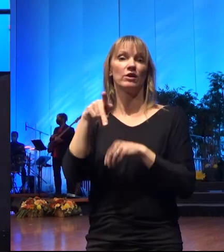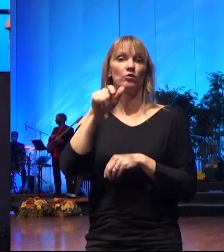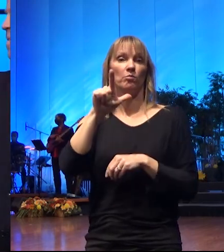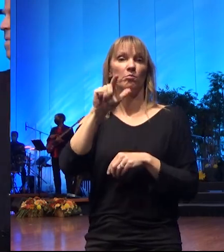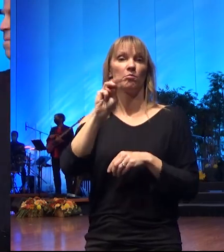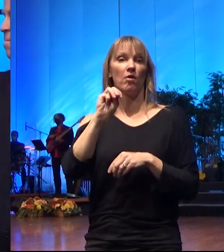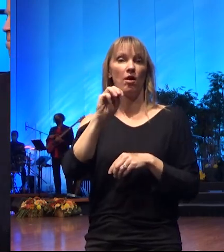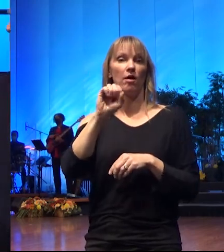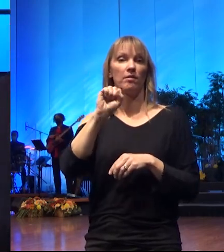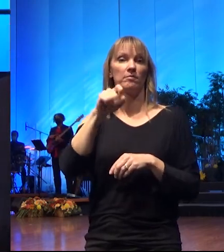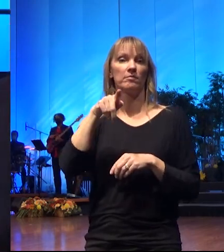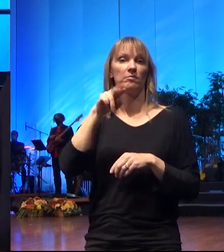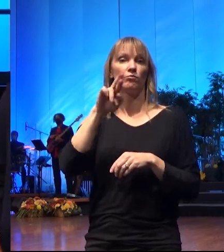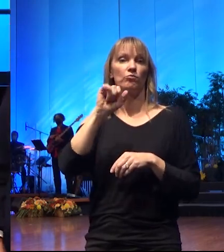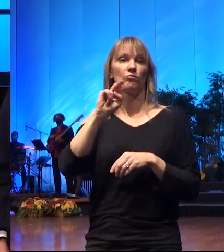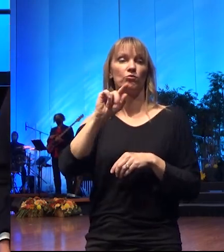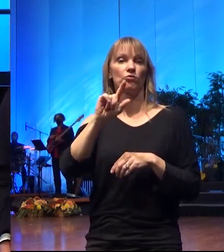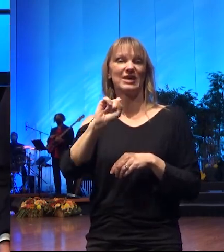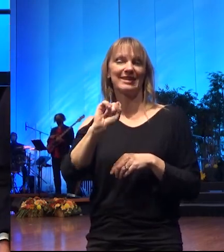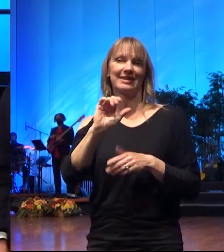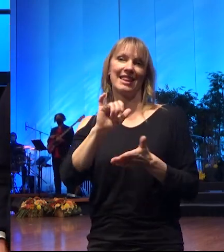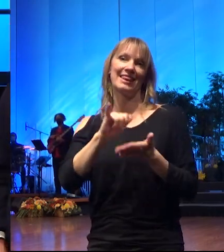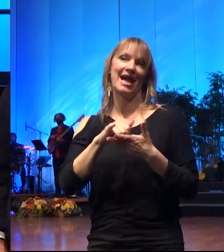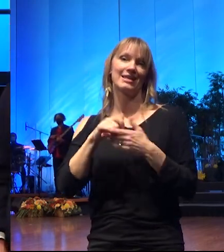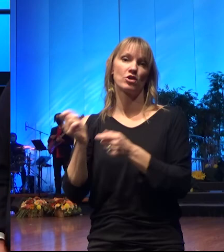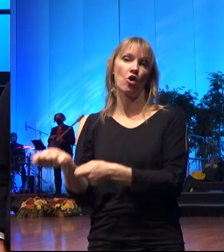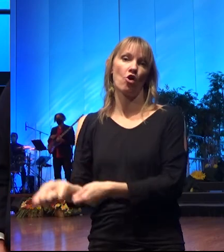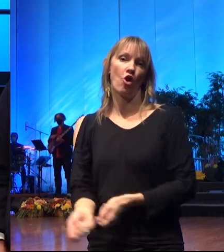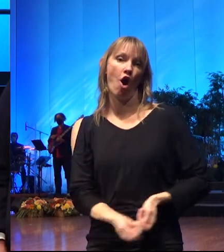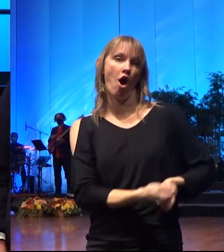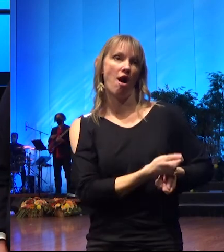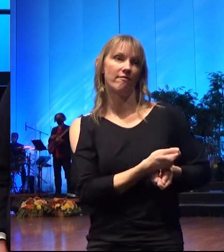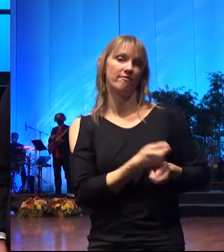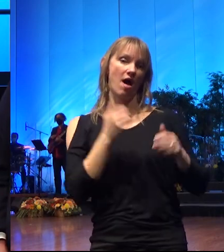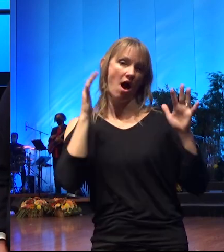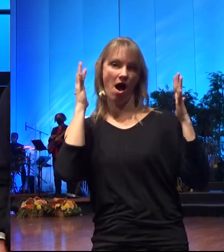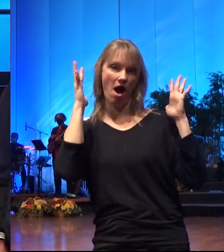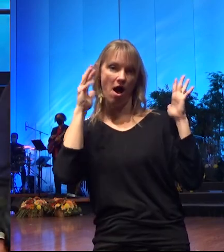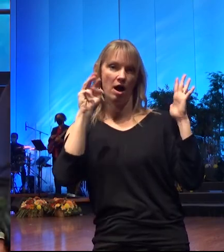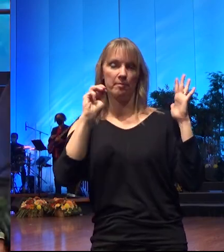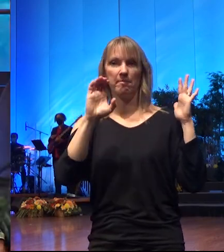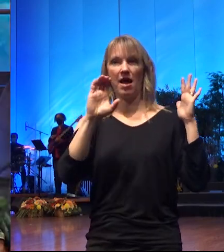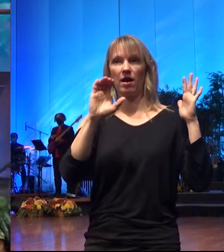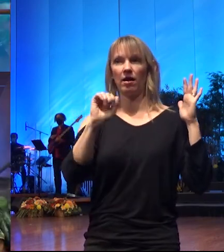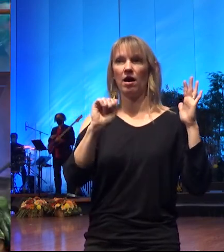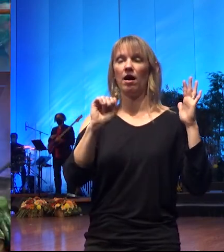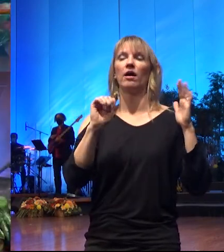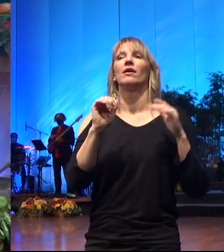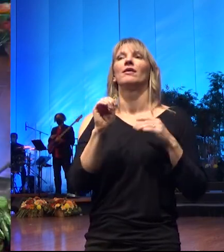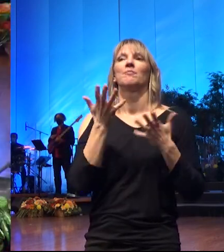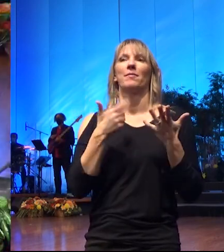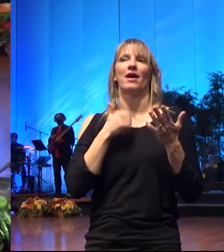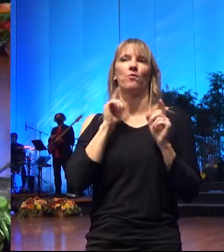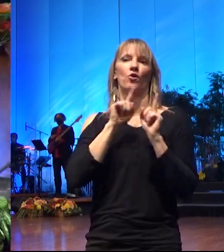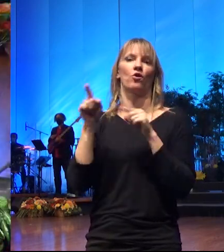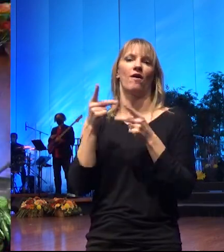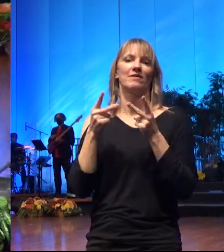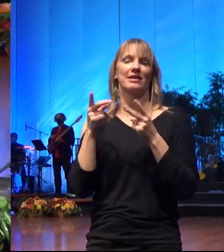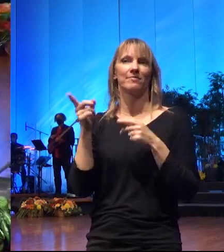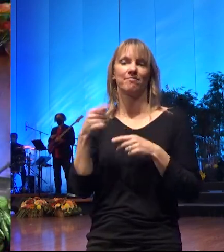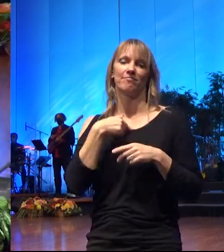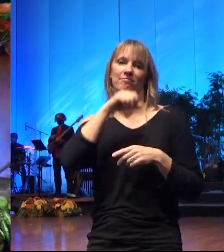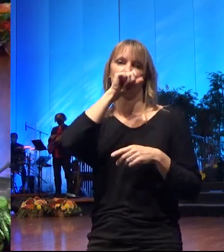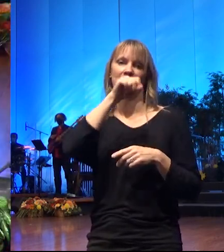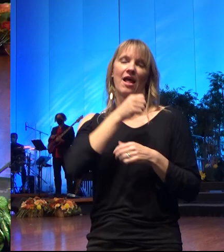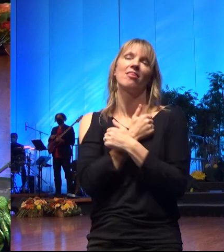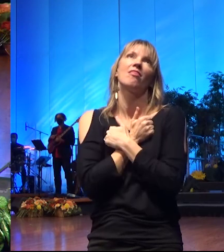and next to him is Mark Lewis. Mark has been very active in many areas